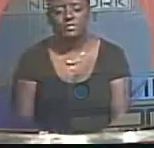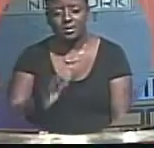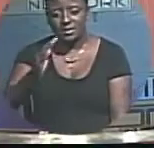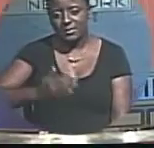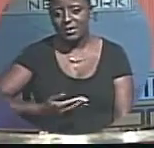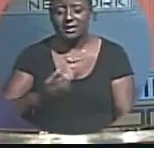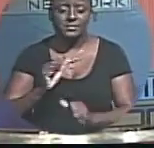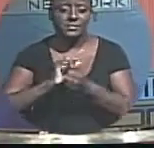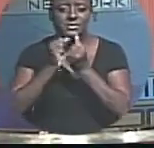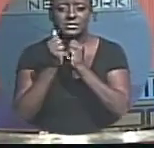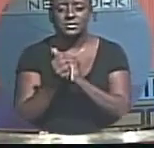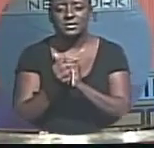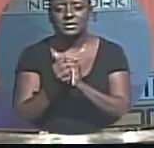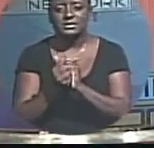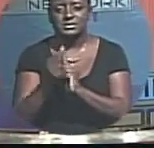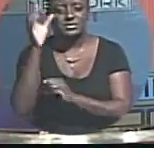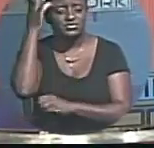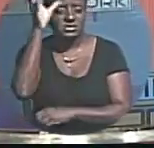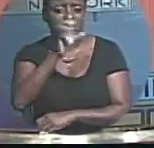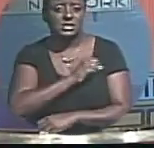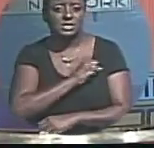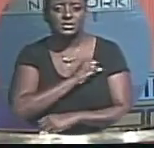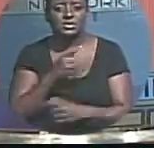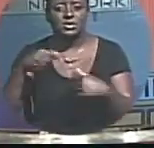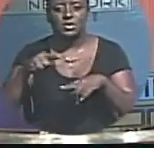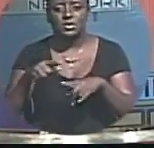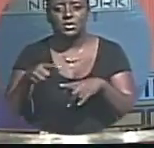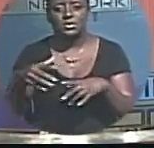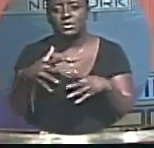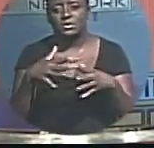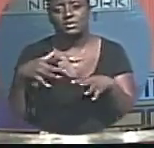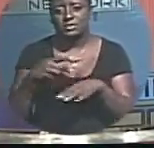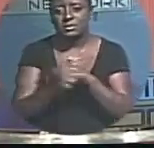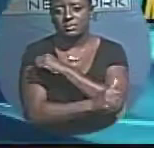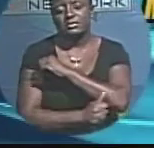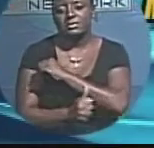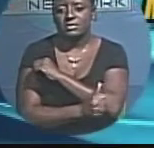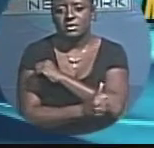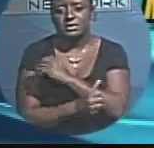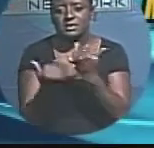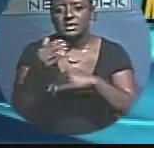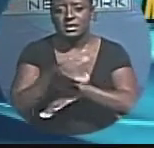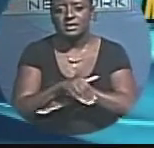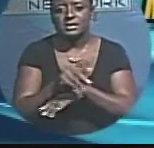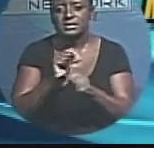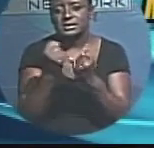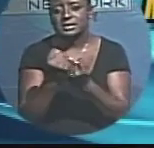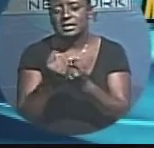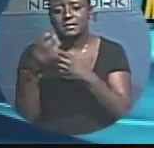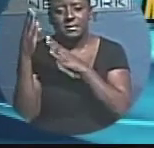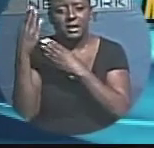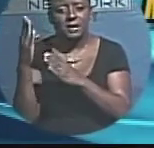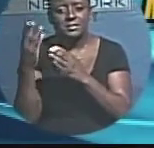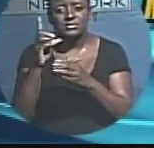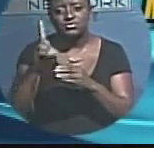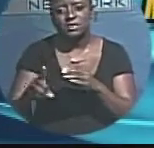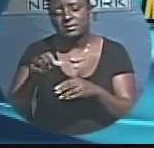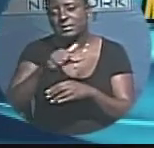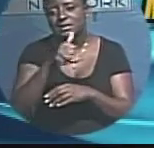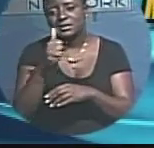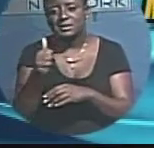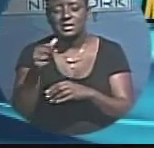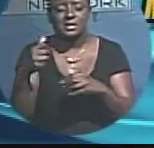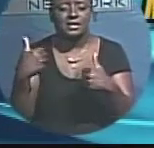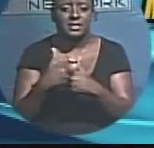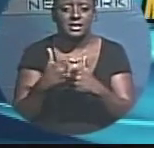Welcome to sports, everybody. I'm Chris Saunders. First, we head overseas tonight. Team Bahamas dropped another game at Central Basket 2012, falling to